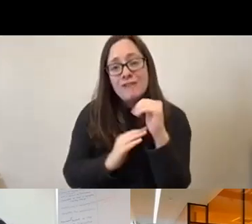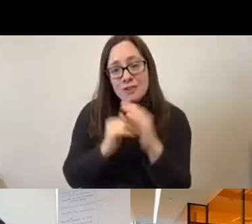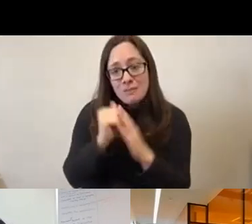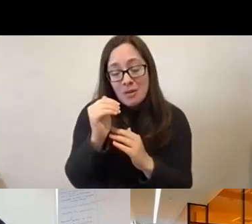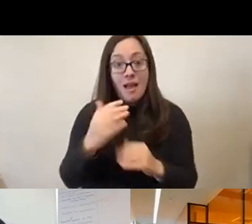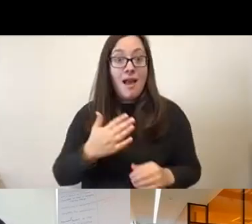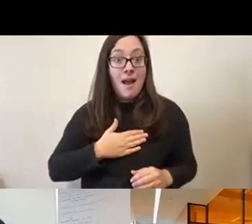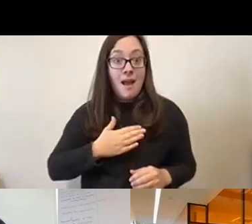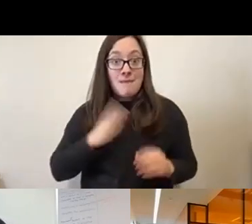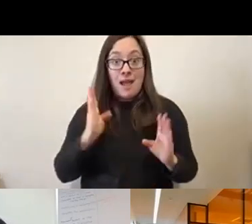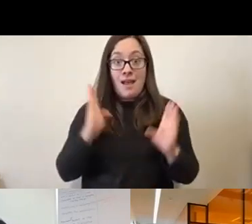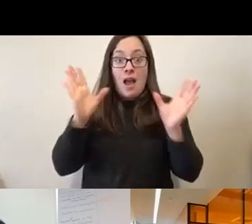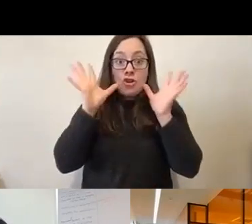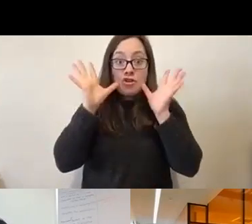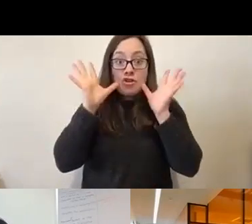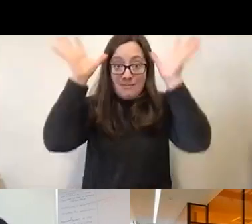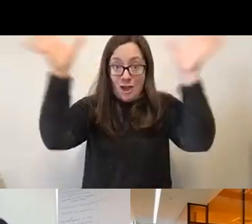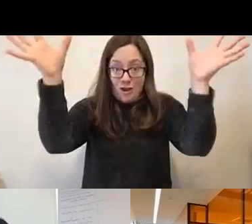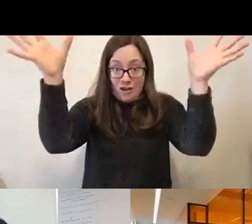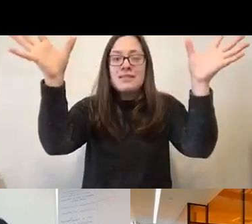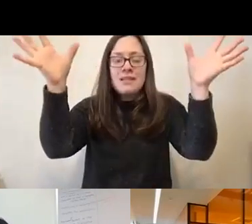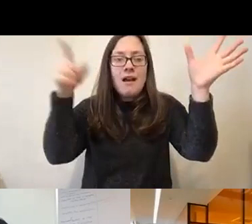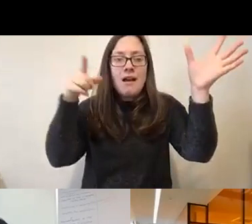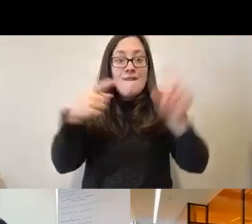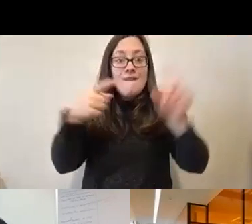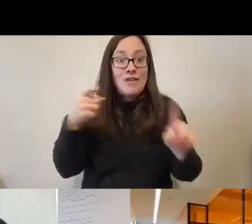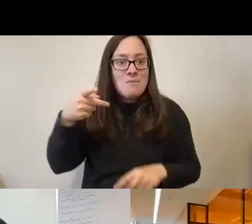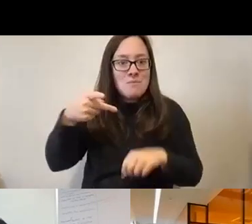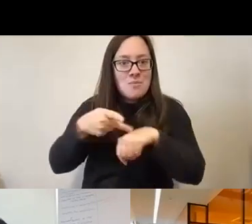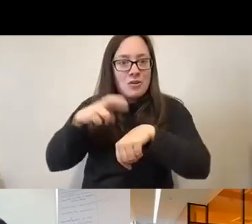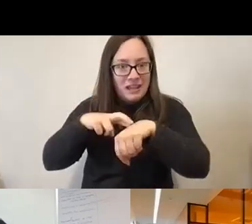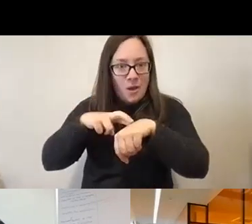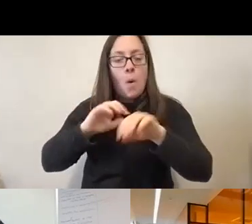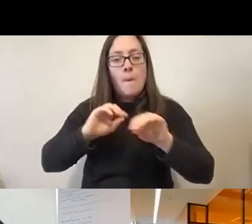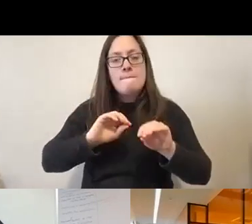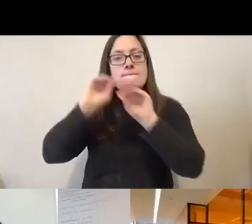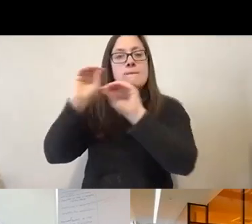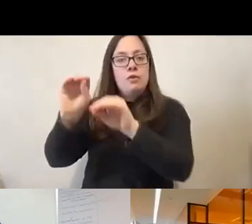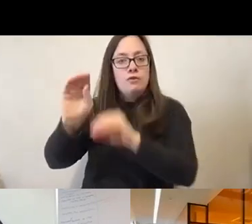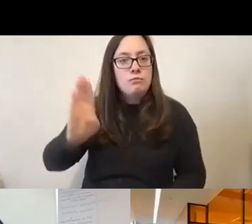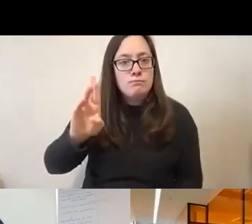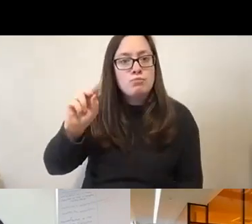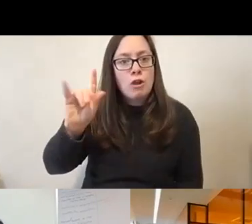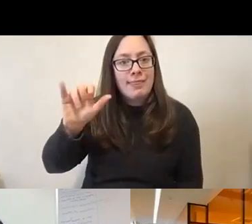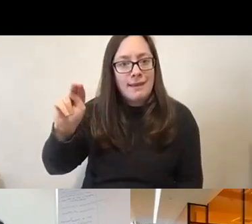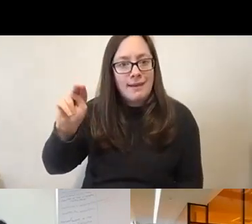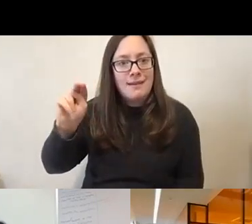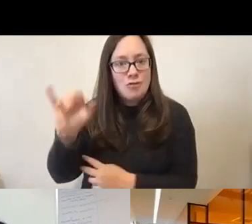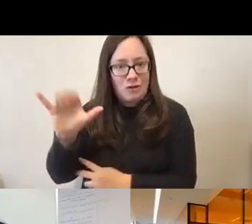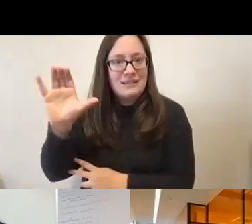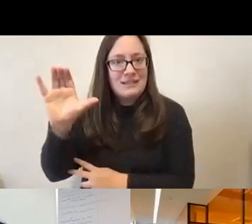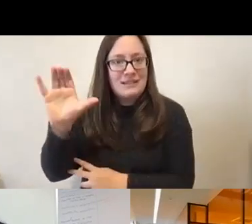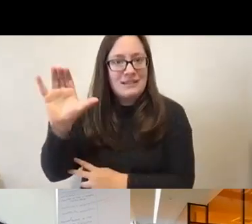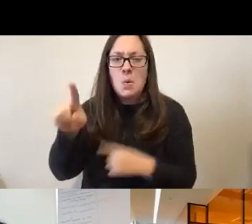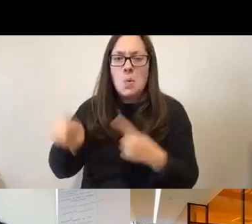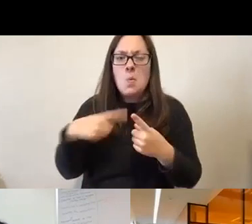sides were from Puerto Rico, born there. We moved to the New York City, Brooklyn specifically, area when they were all fairly